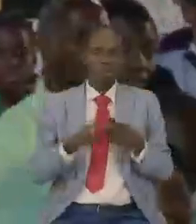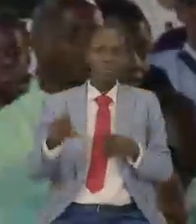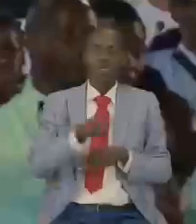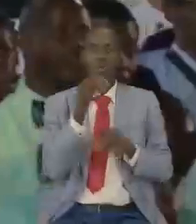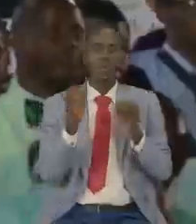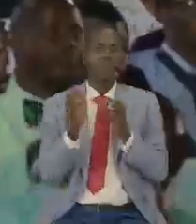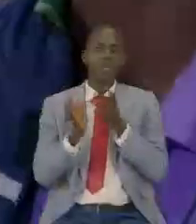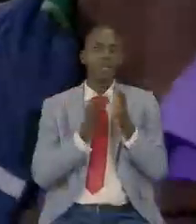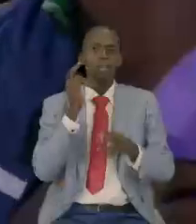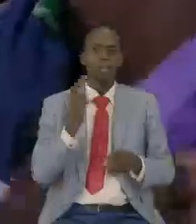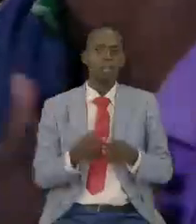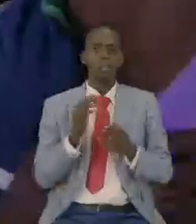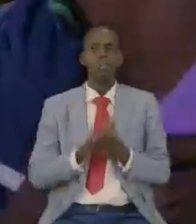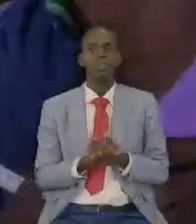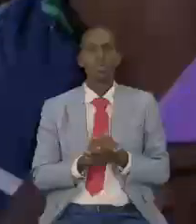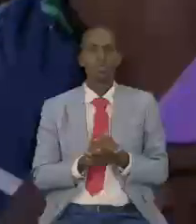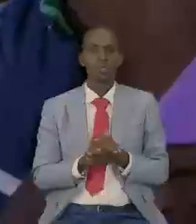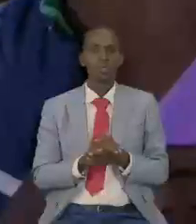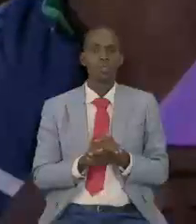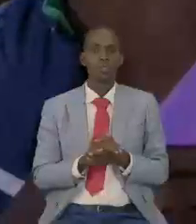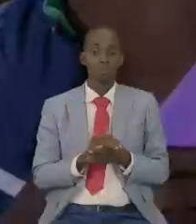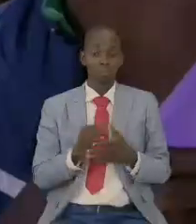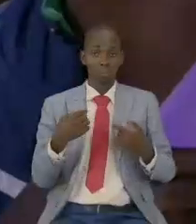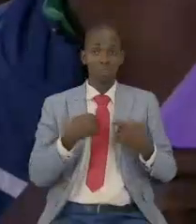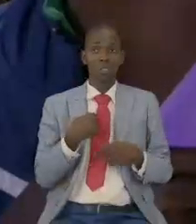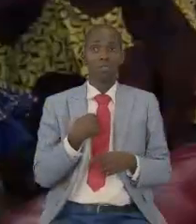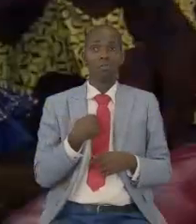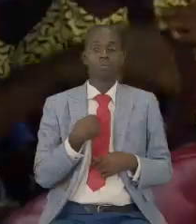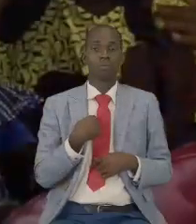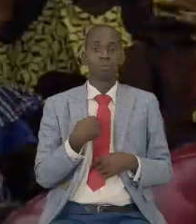Me. No evil will happen to me